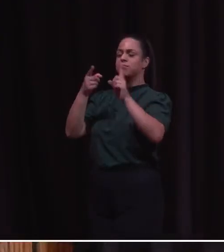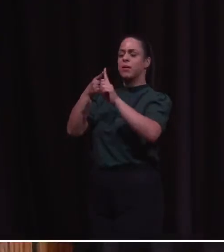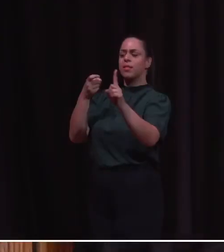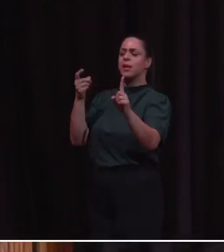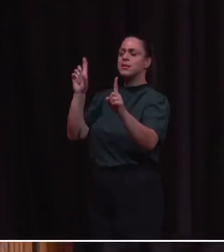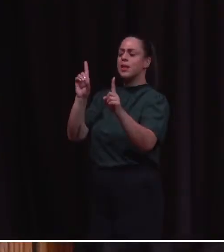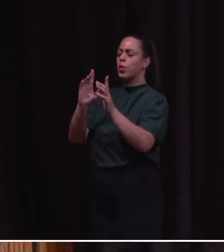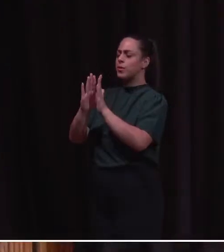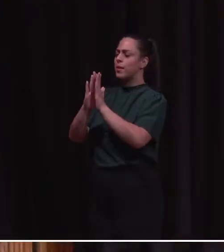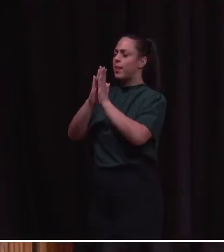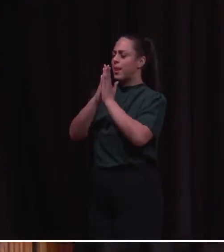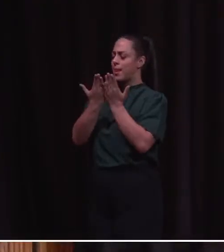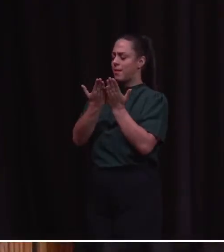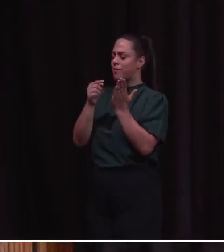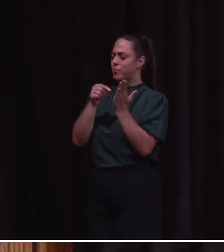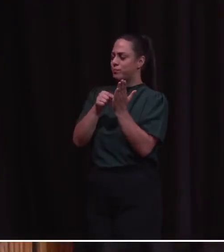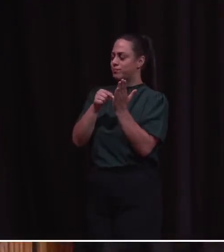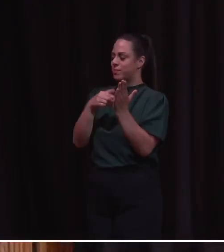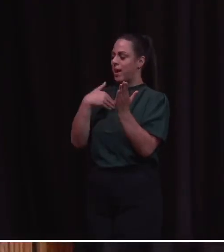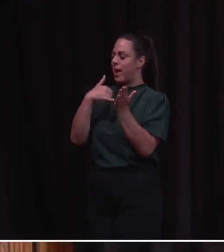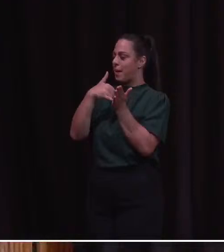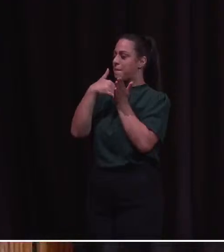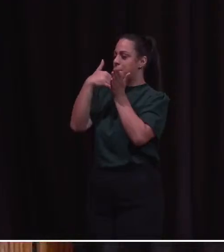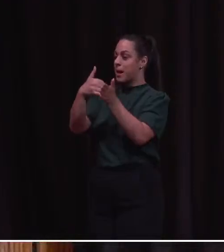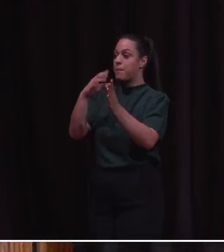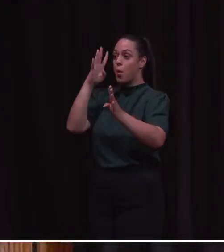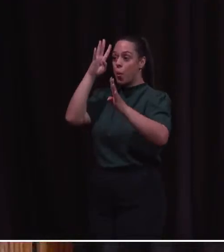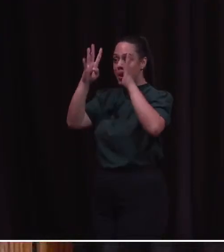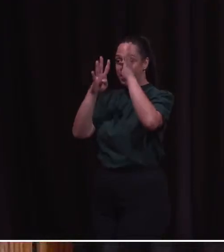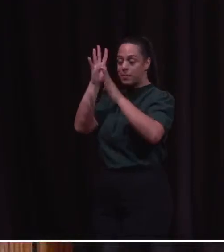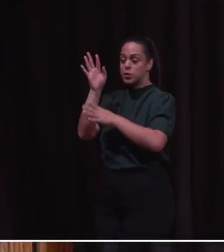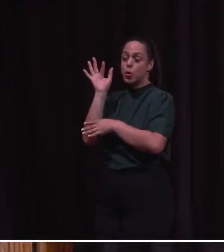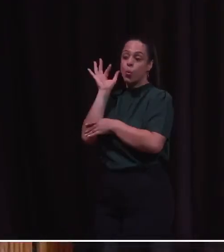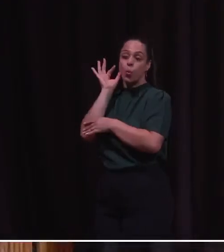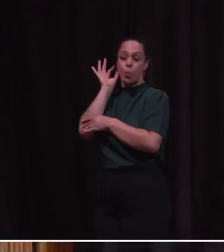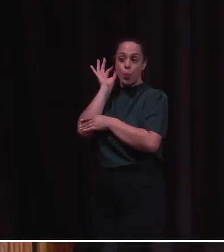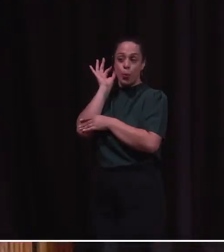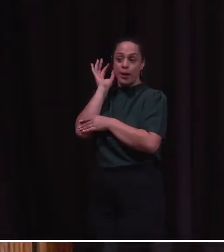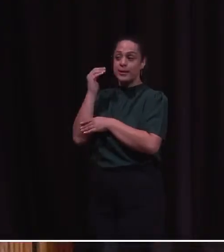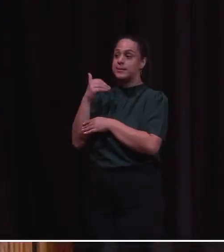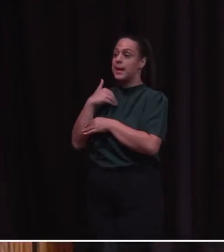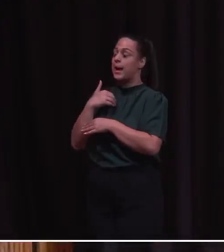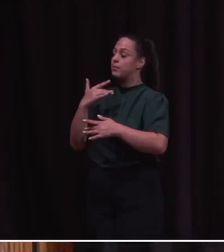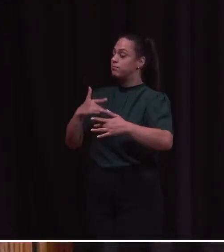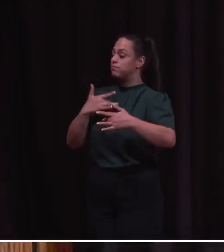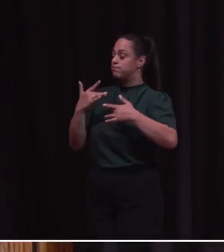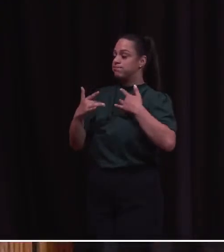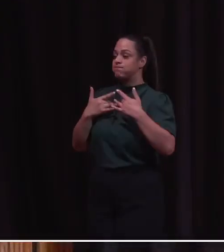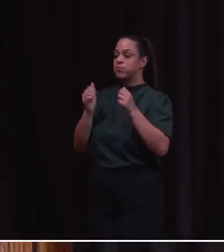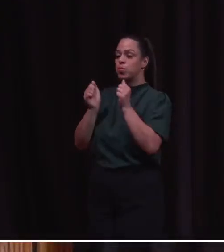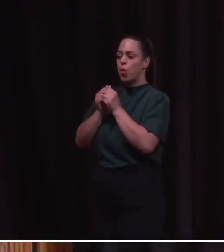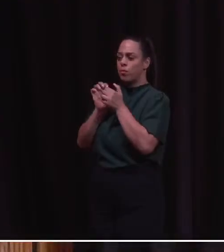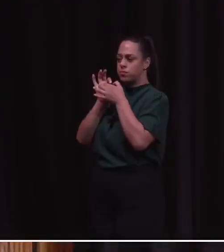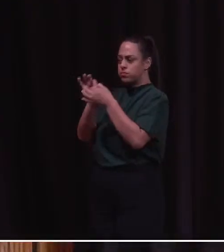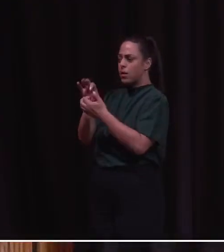The Invention of Women, Making an African Sense of Western Gender Discourses.